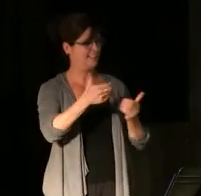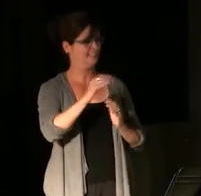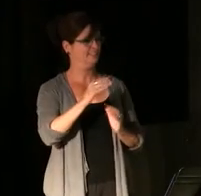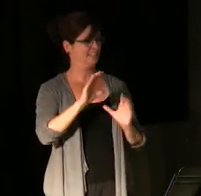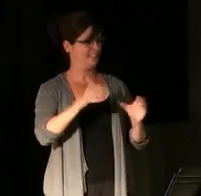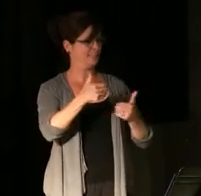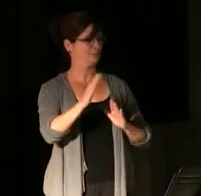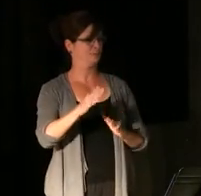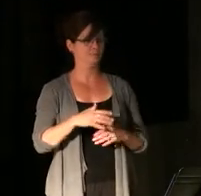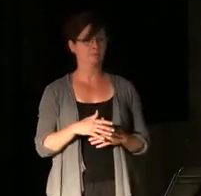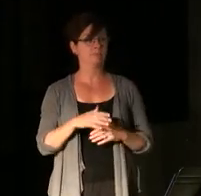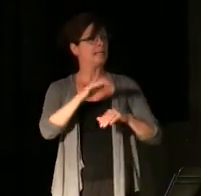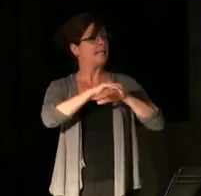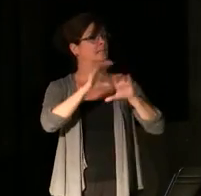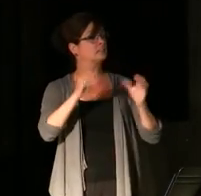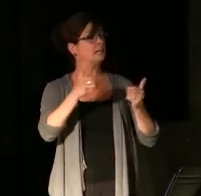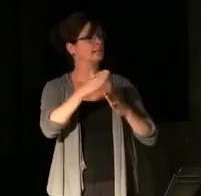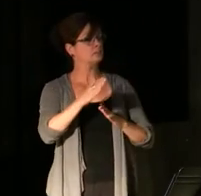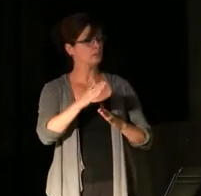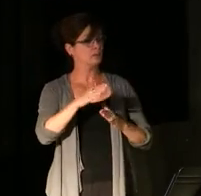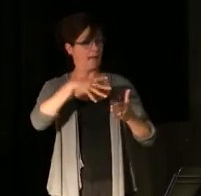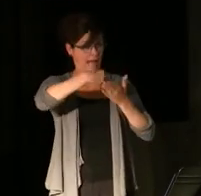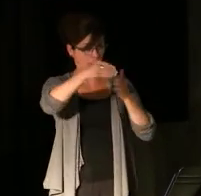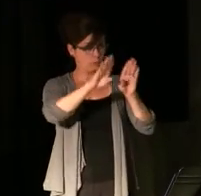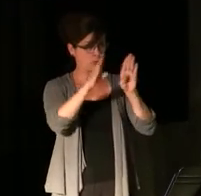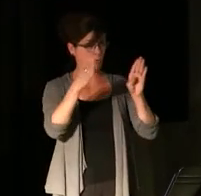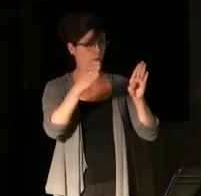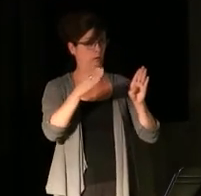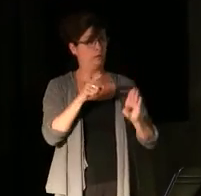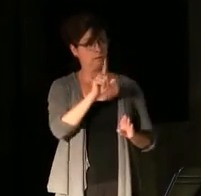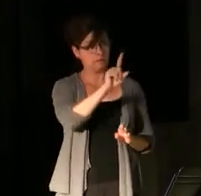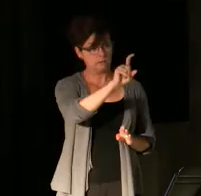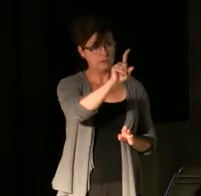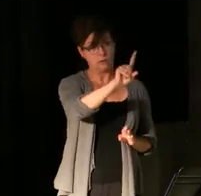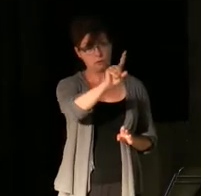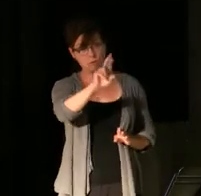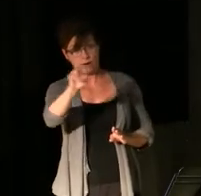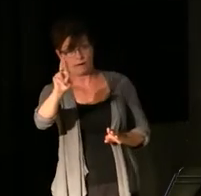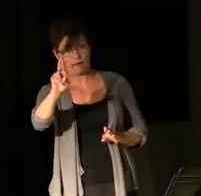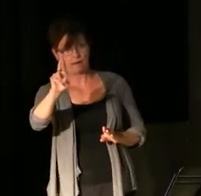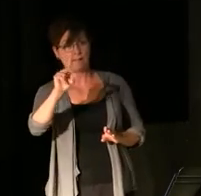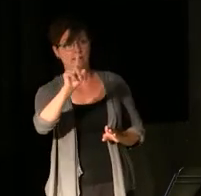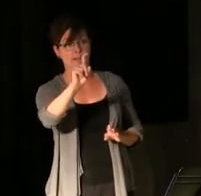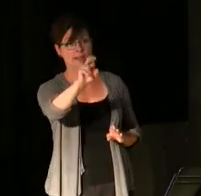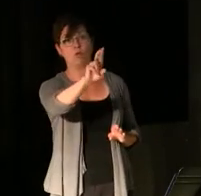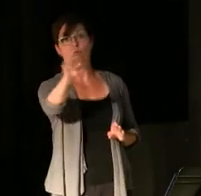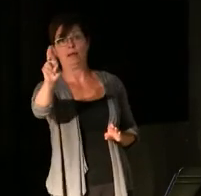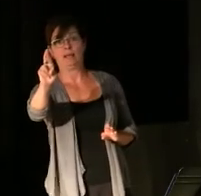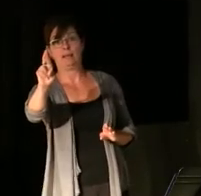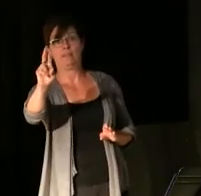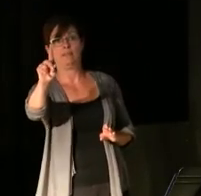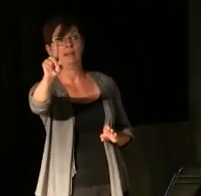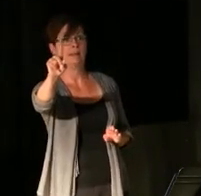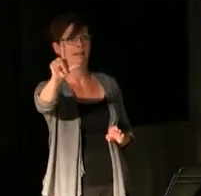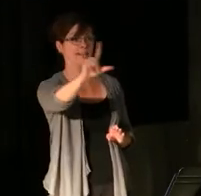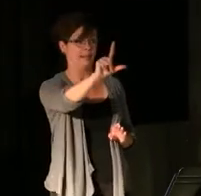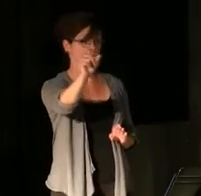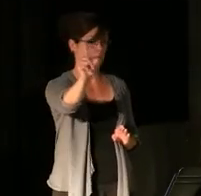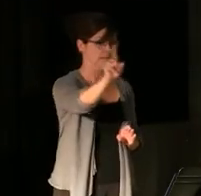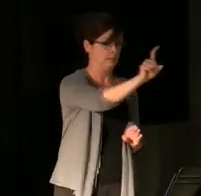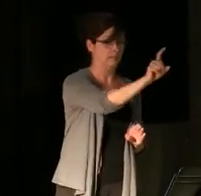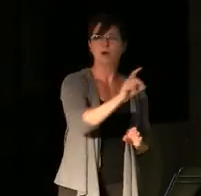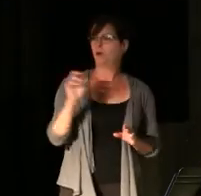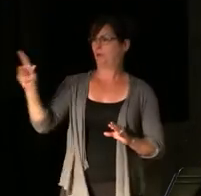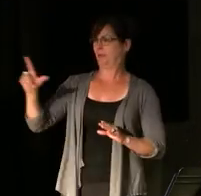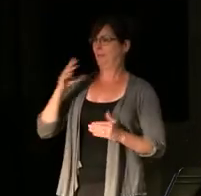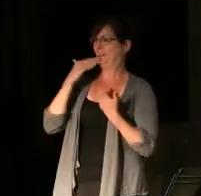room. The English room is out the door, to the right, make another right, and it's the first classroom on the left.